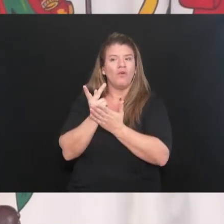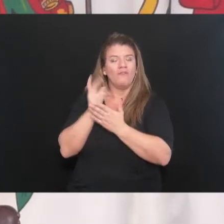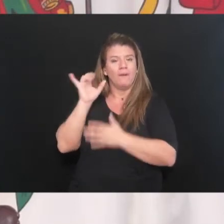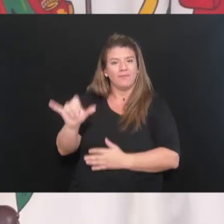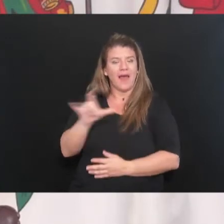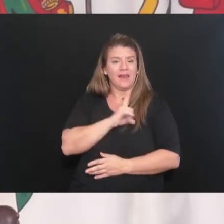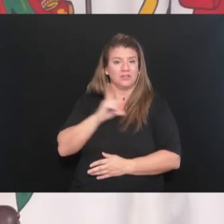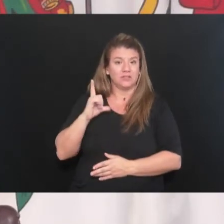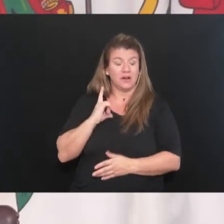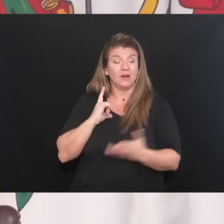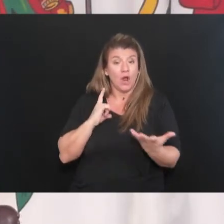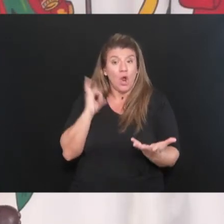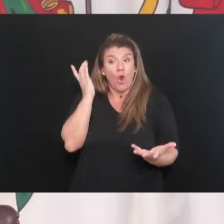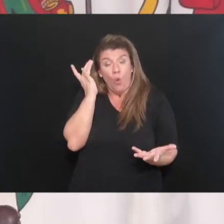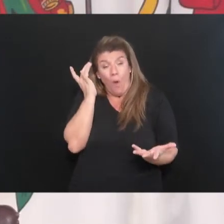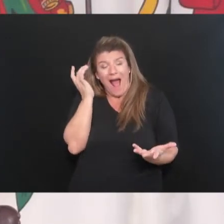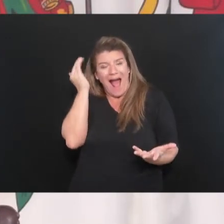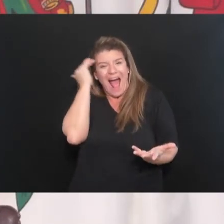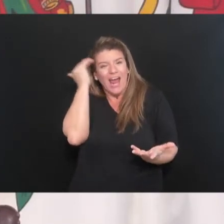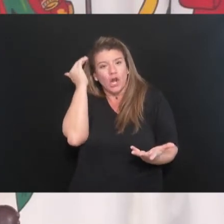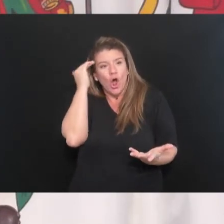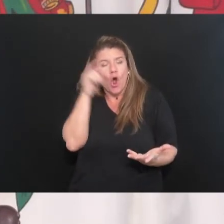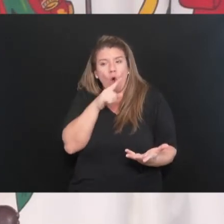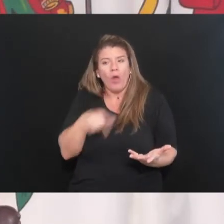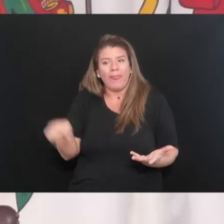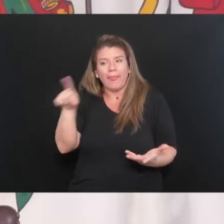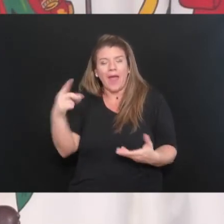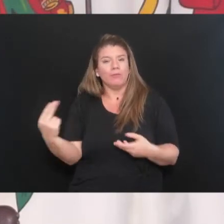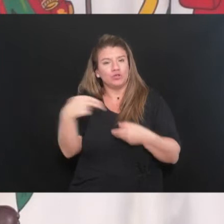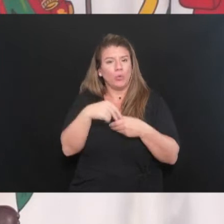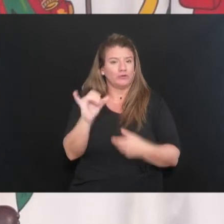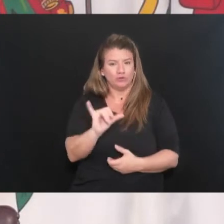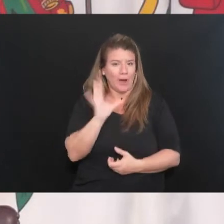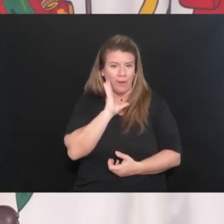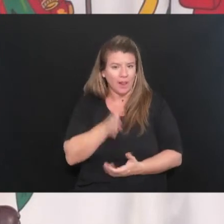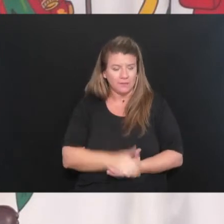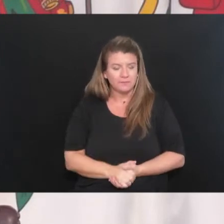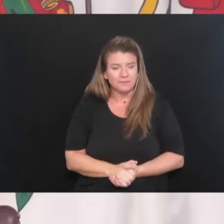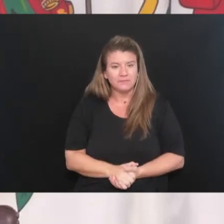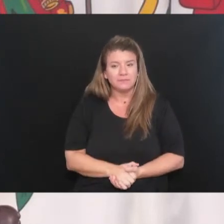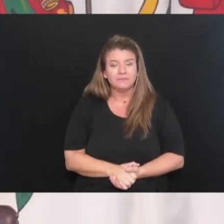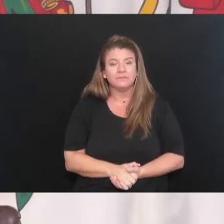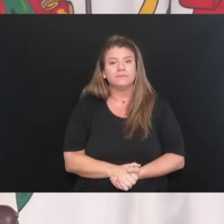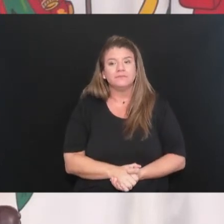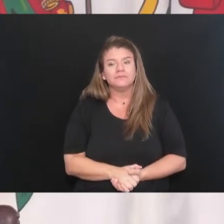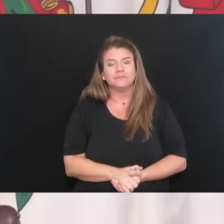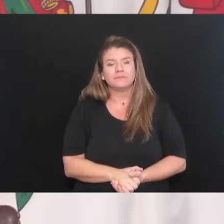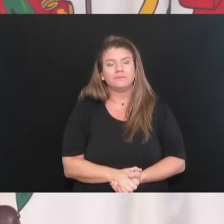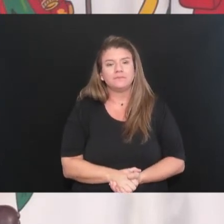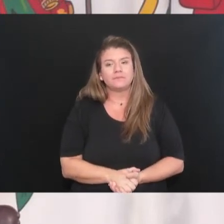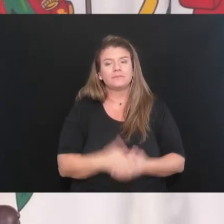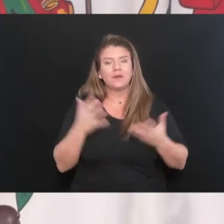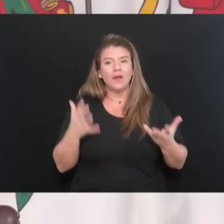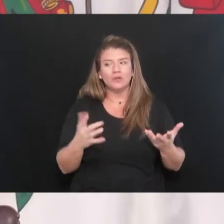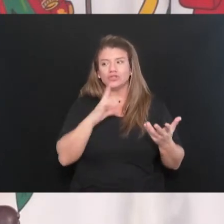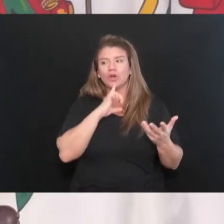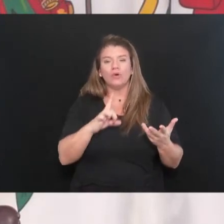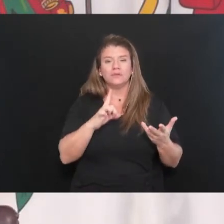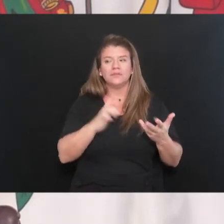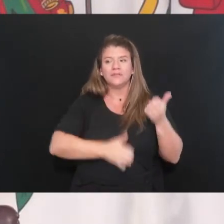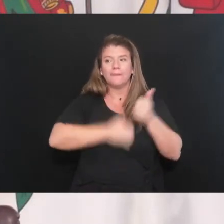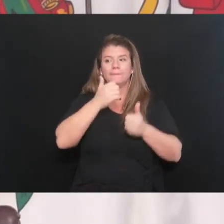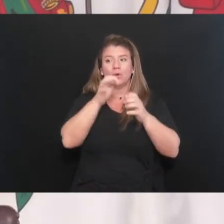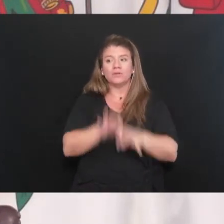because I know with all in them, they would be all on board as well. So the long and short of the whole thing is we